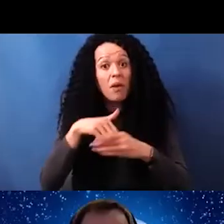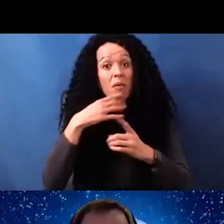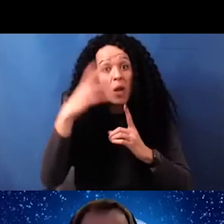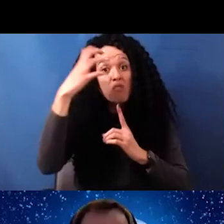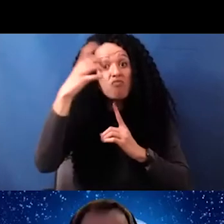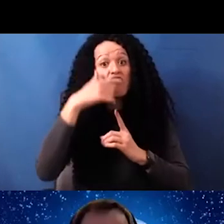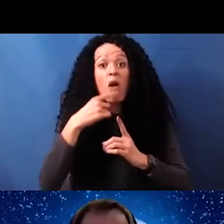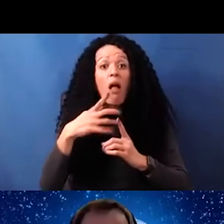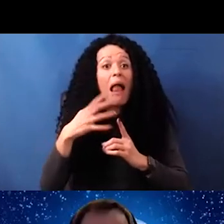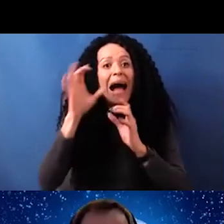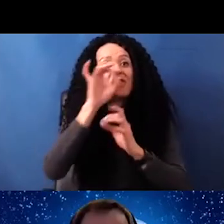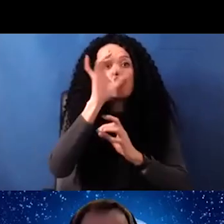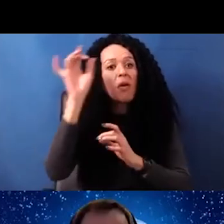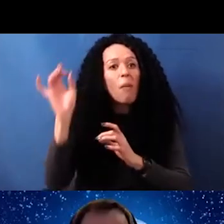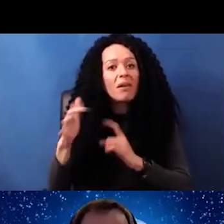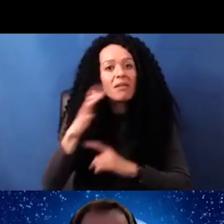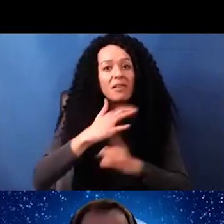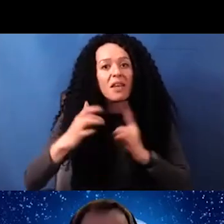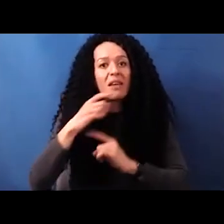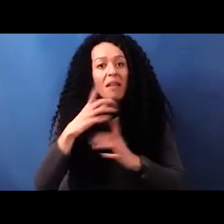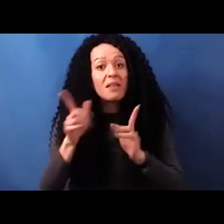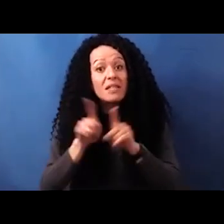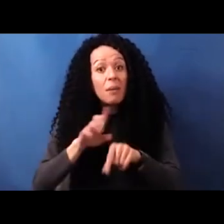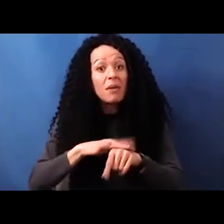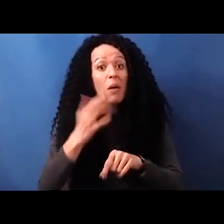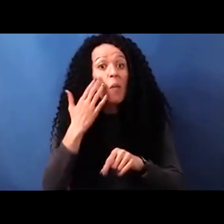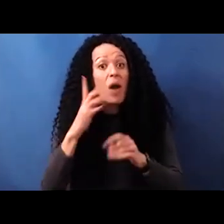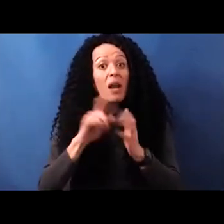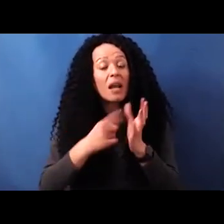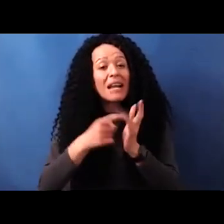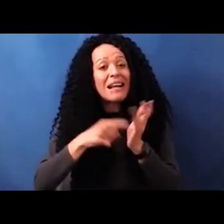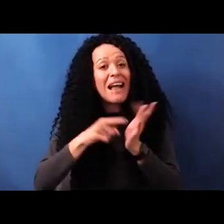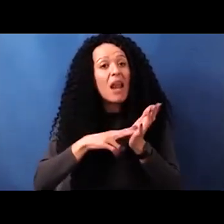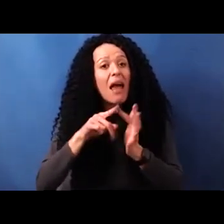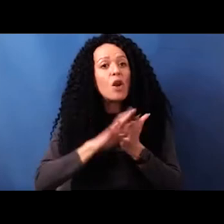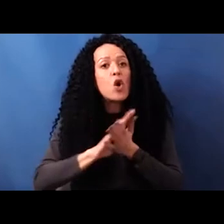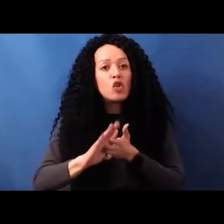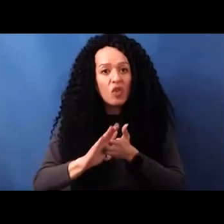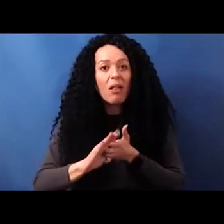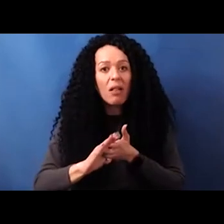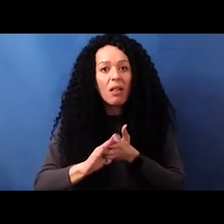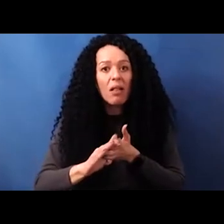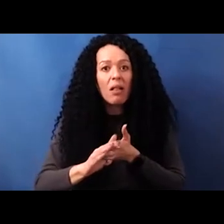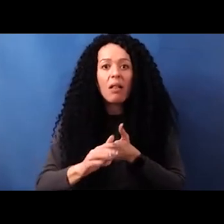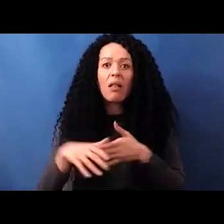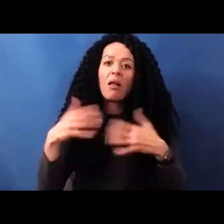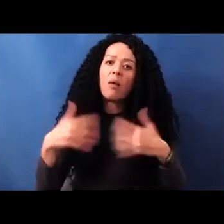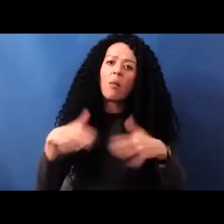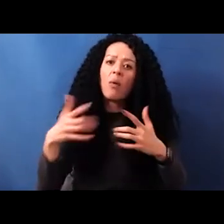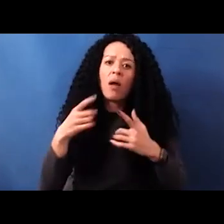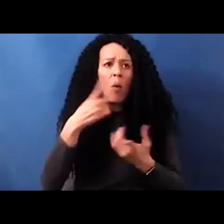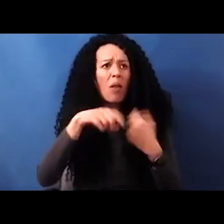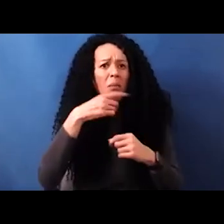Astronomical Society at the same time as Miss Caroline Herschel. To be be associated with so distinguished